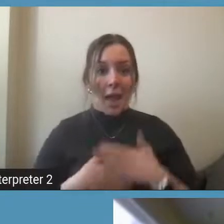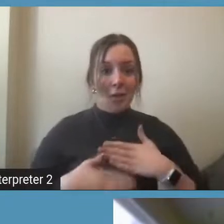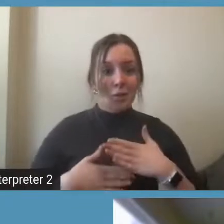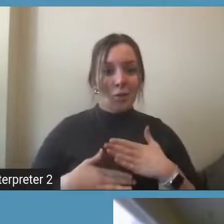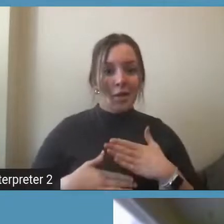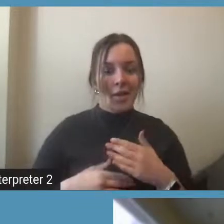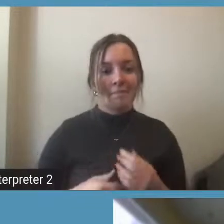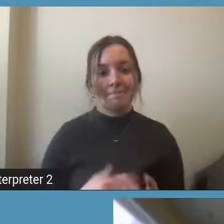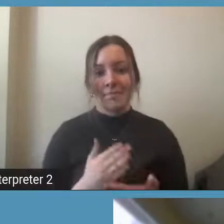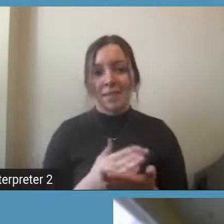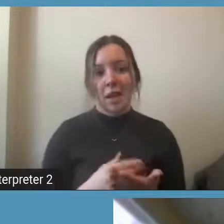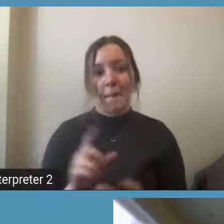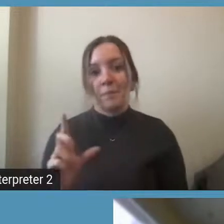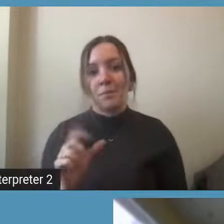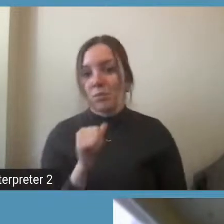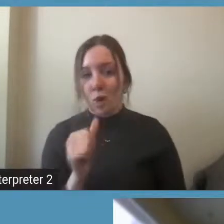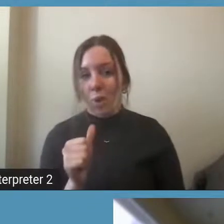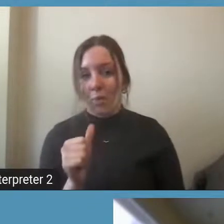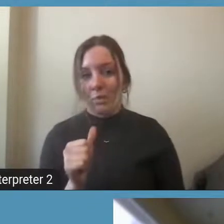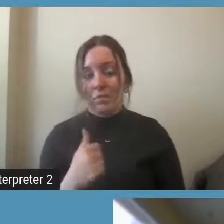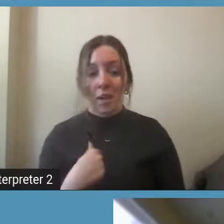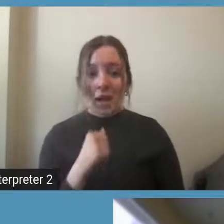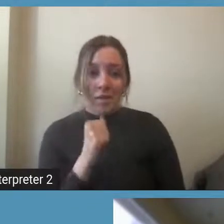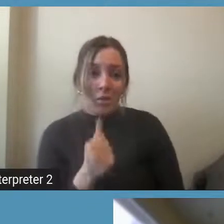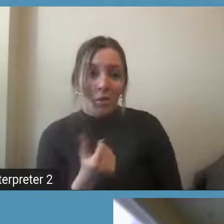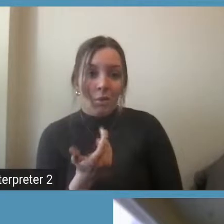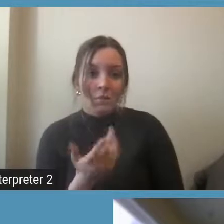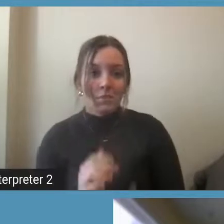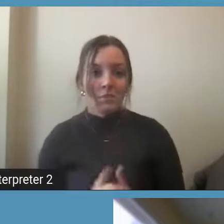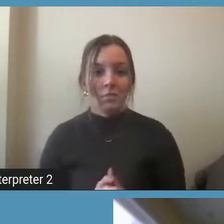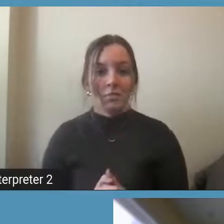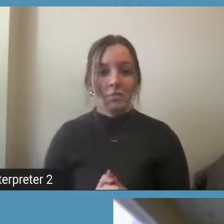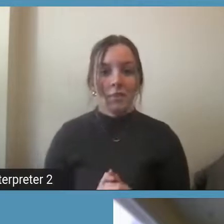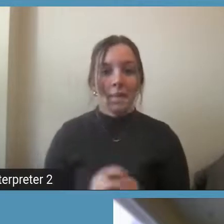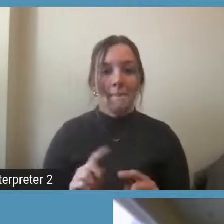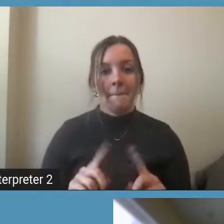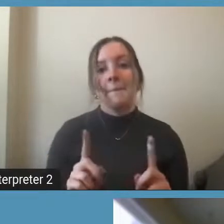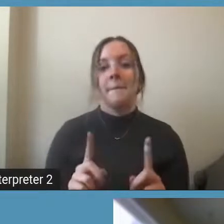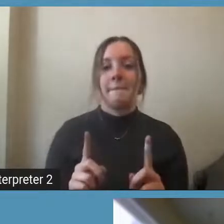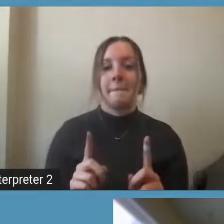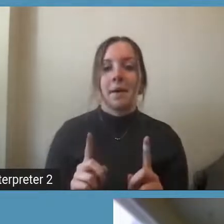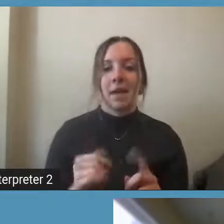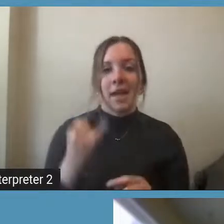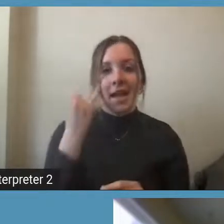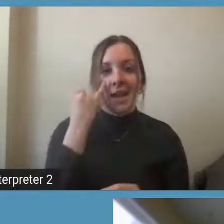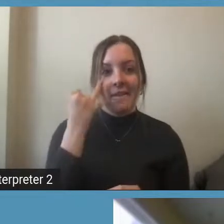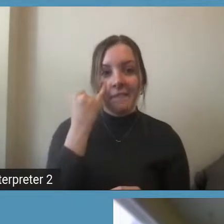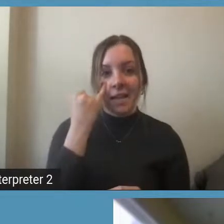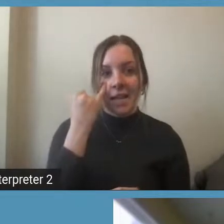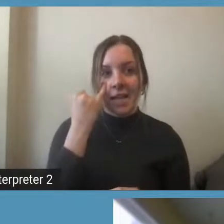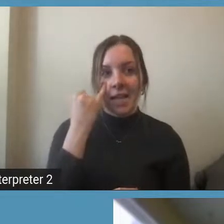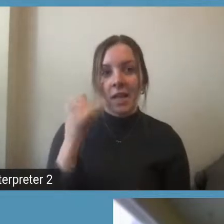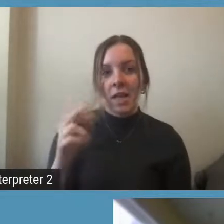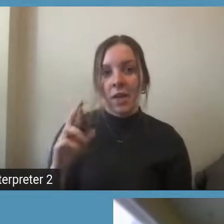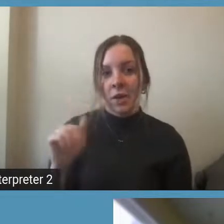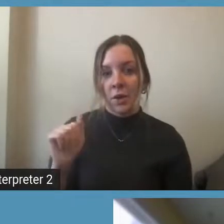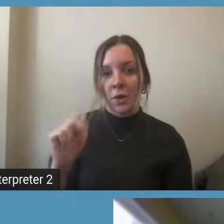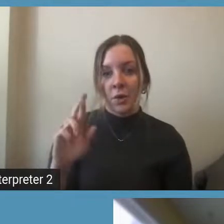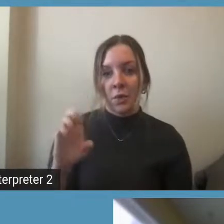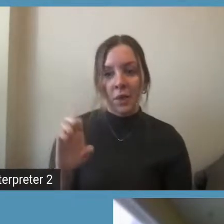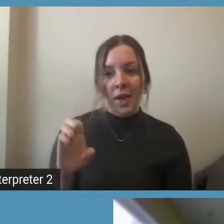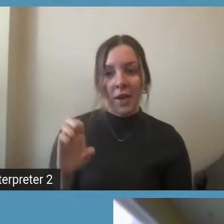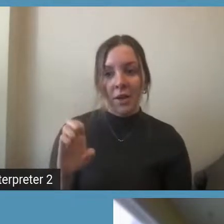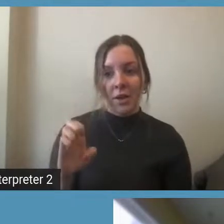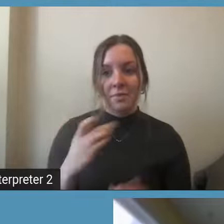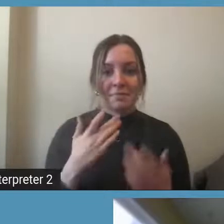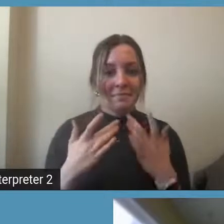it, and I believe that scarcity makes value in that market. And that's generally how I see NFTs. The issue with NFTs is, like you